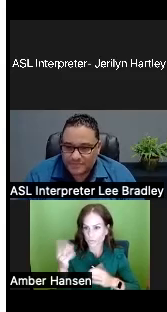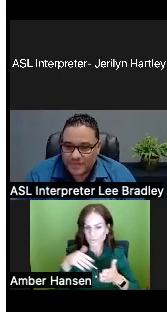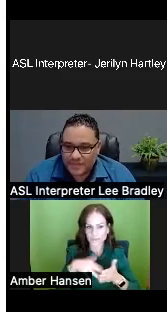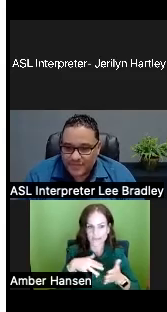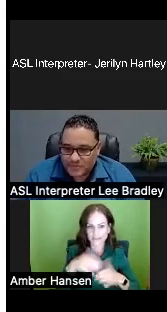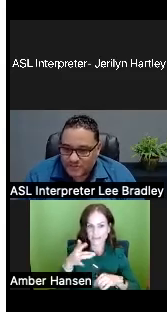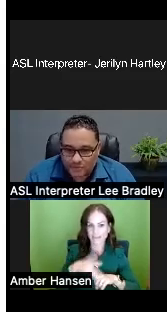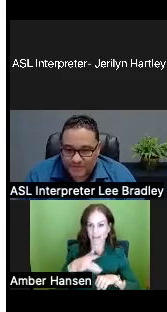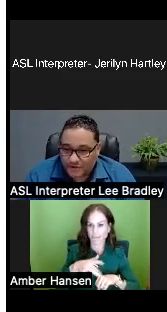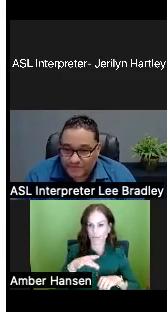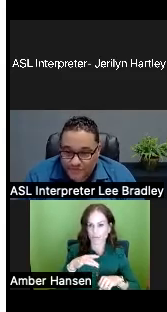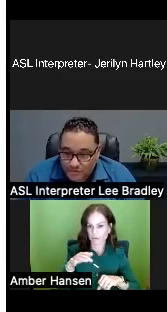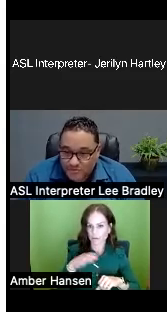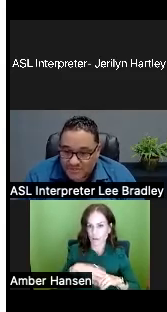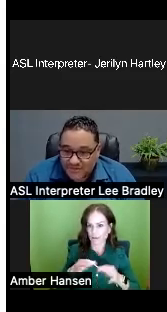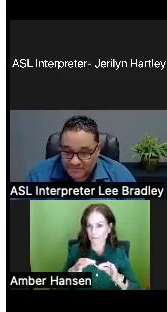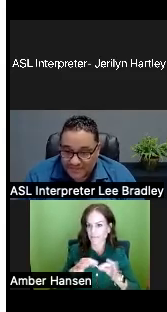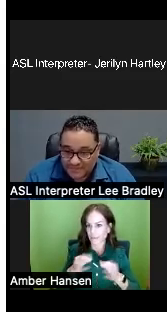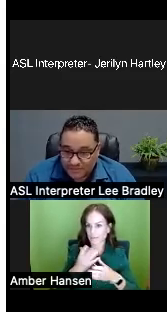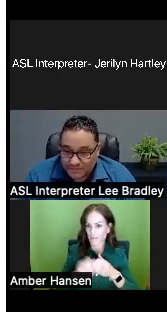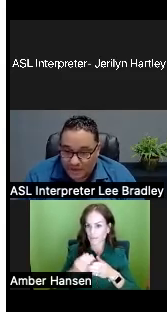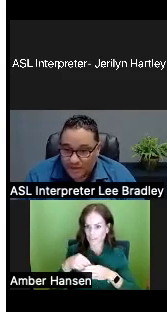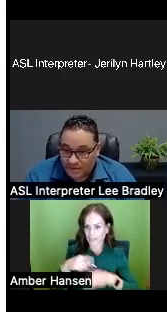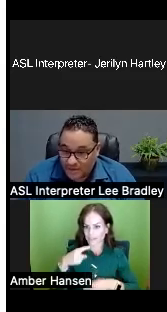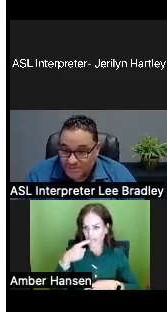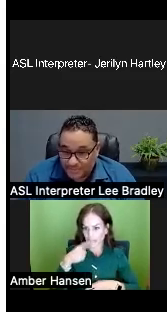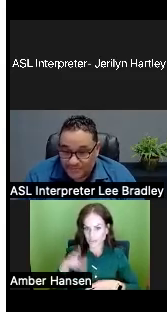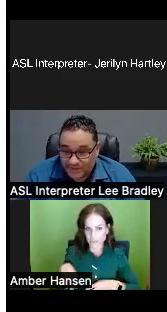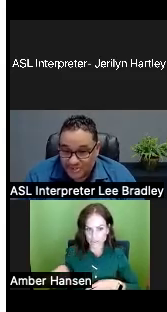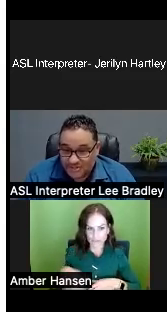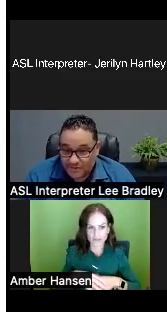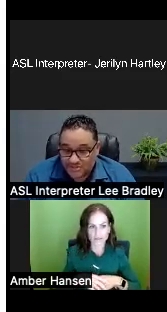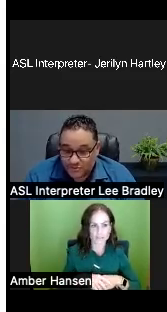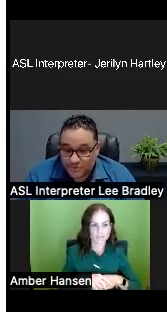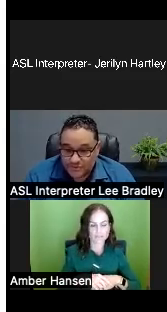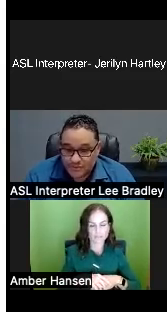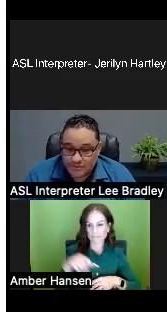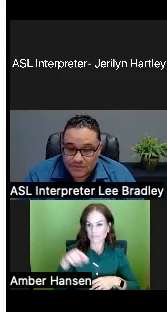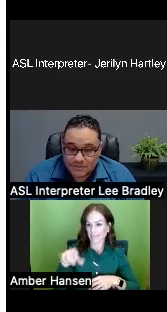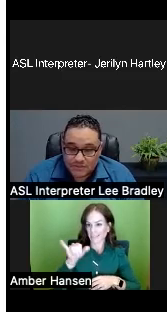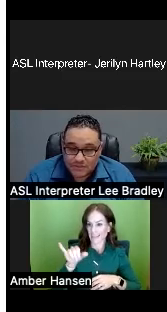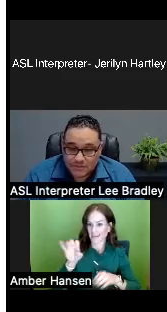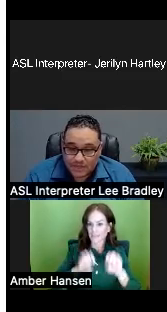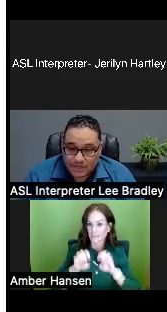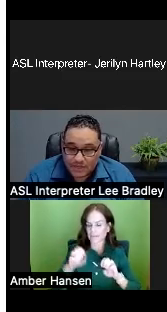really. That's why there's only a very few studies available on language deprivation in hearing children.